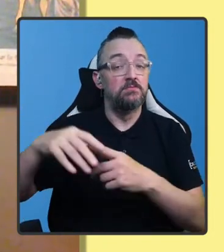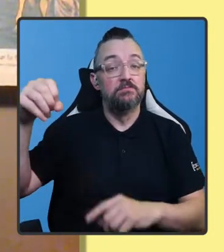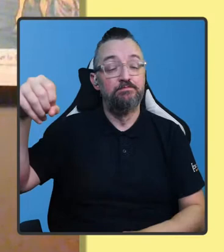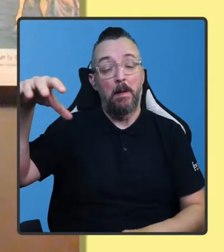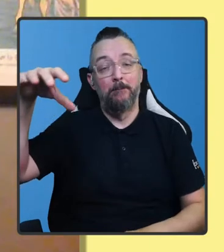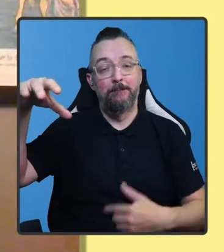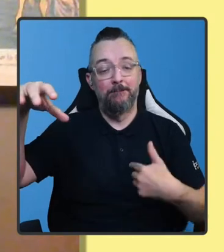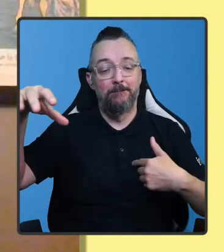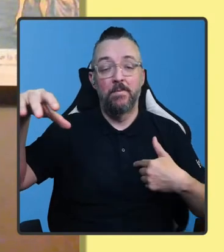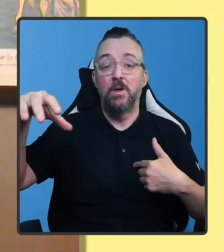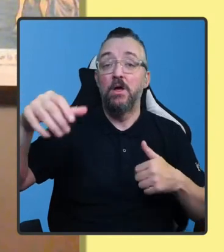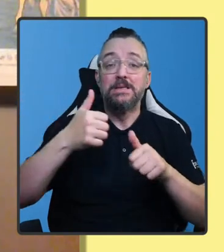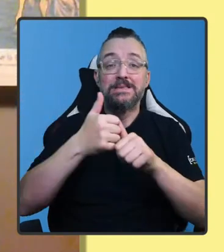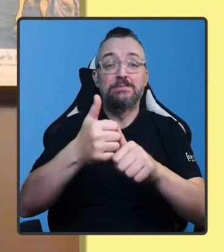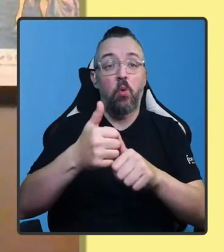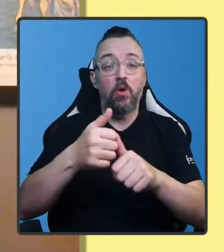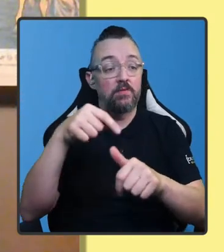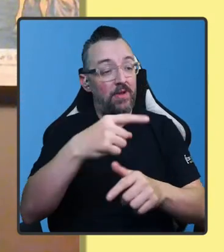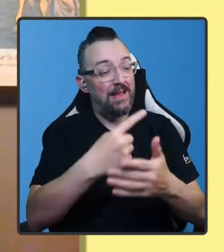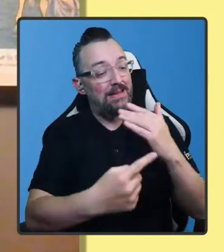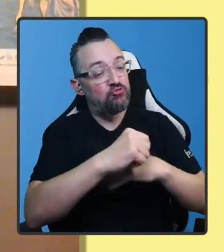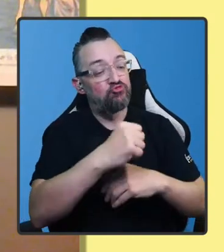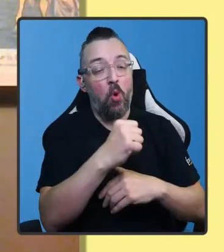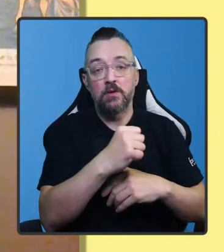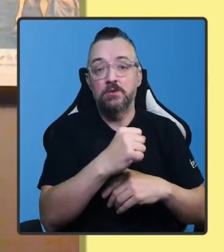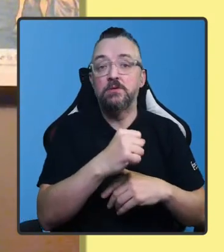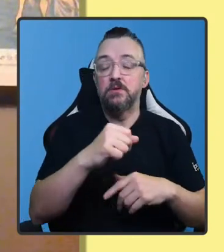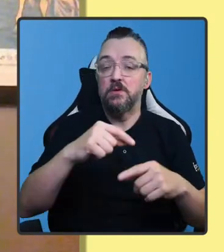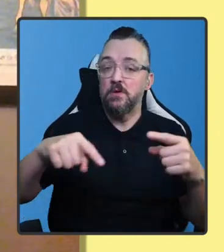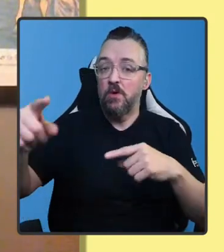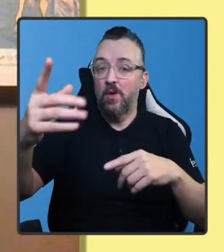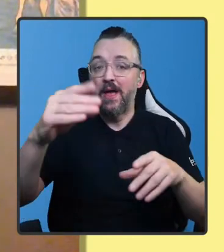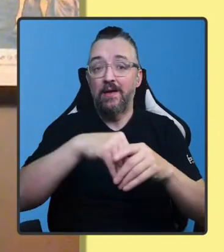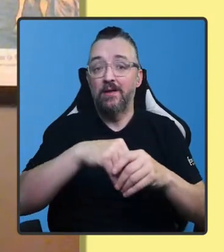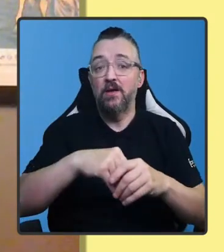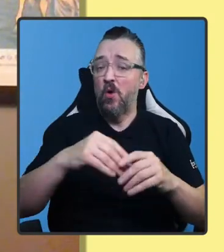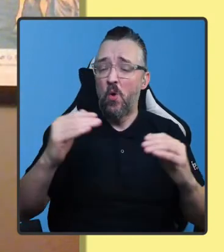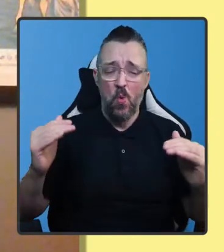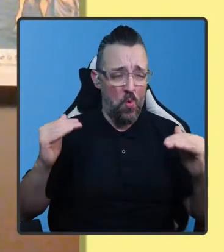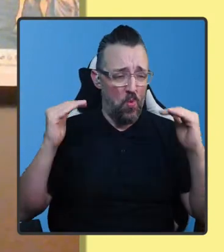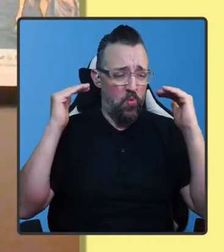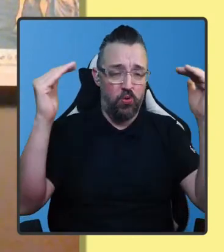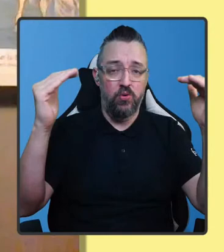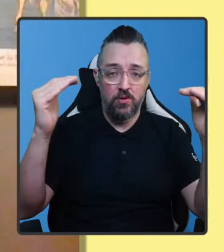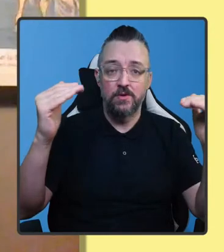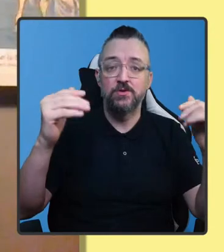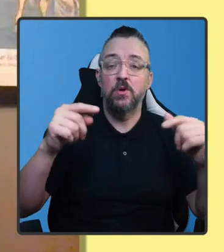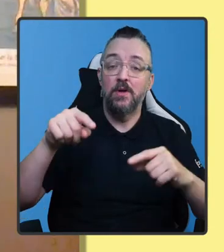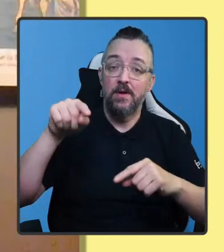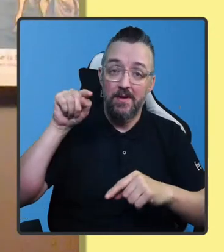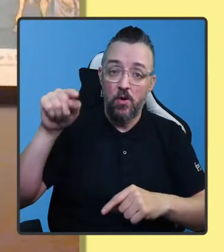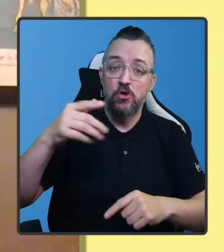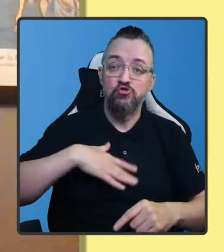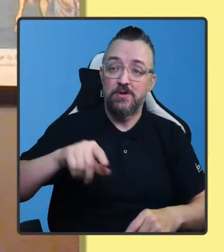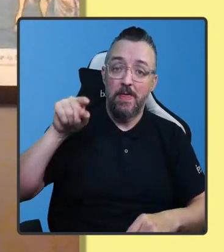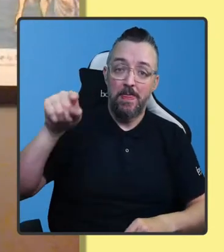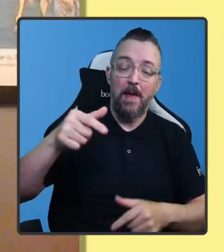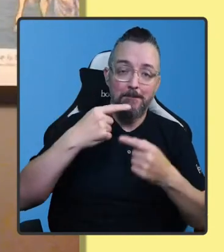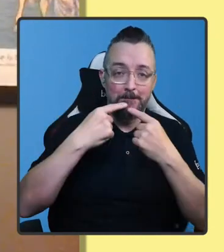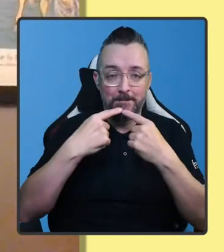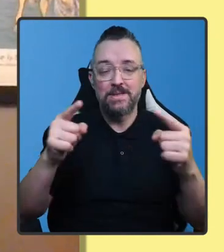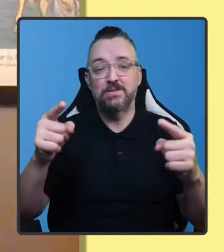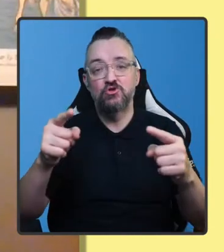across Europe is for an independent Scotland joining the EU is high. So let us use that strong message in our campaign